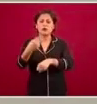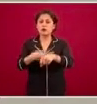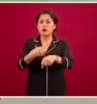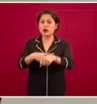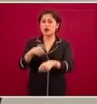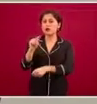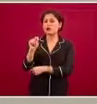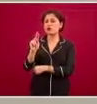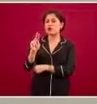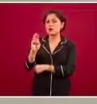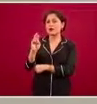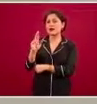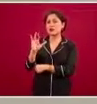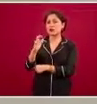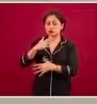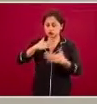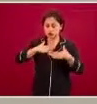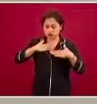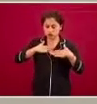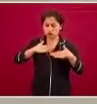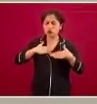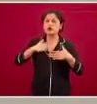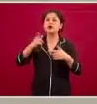of other diseases.